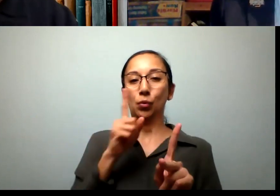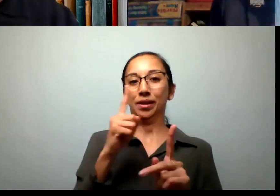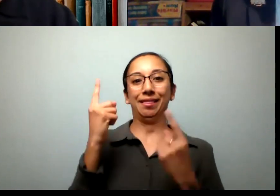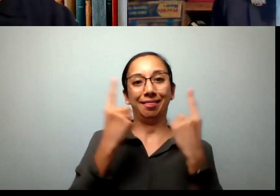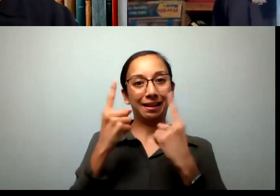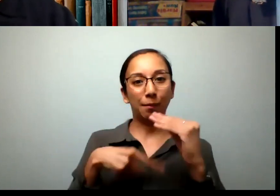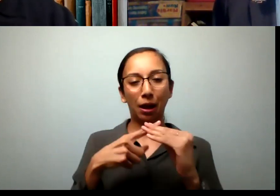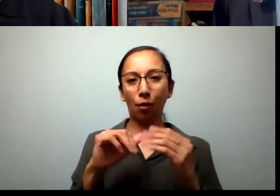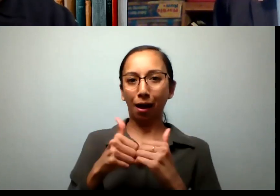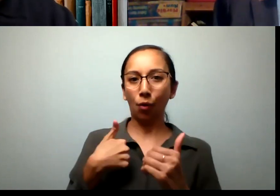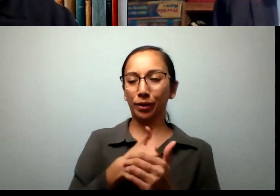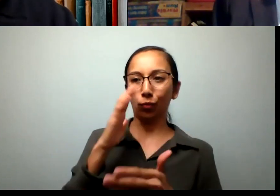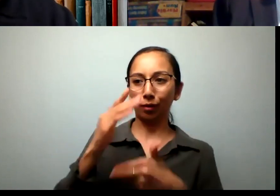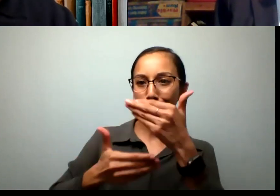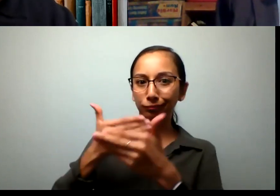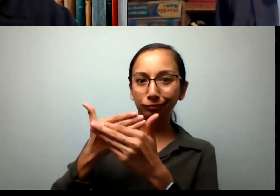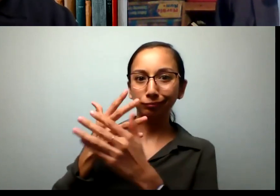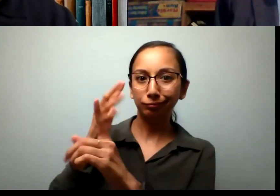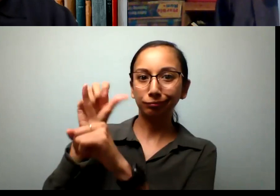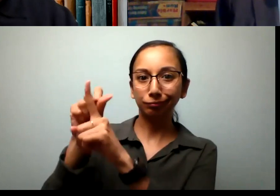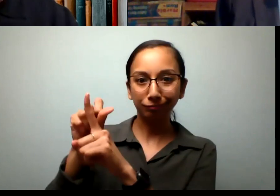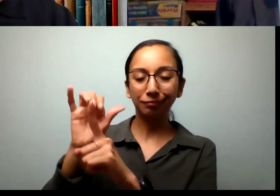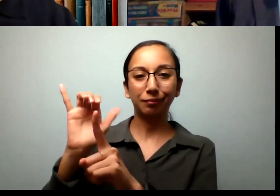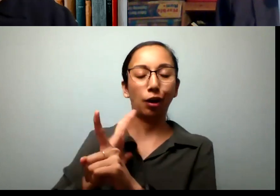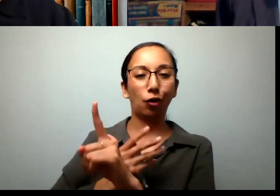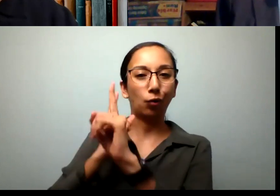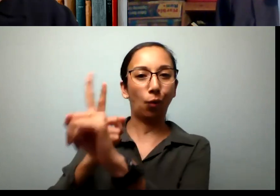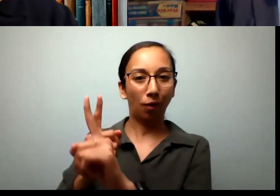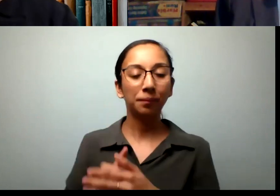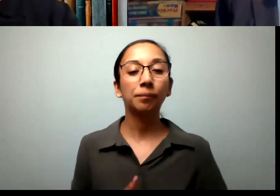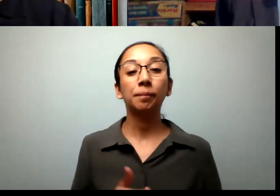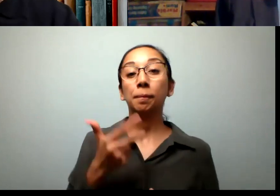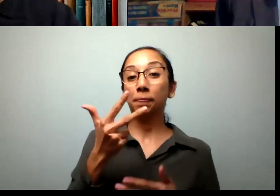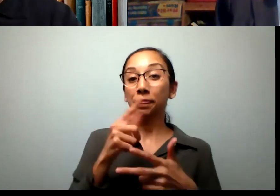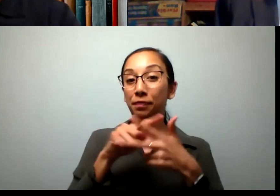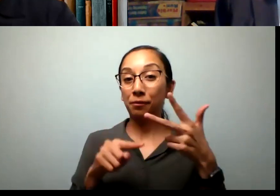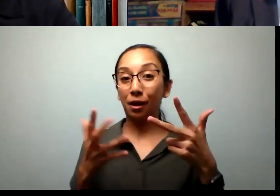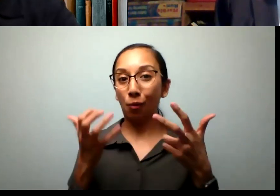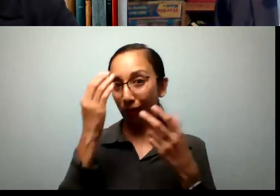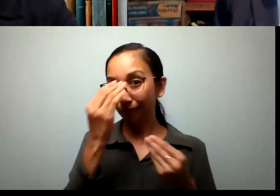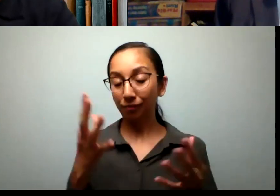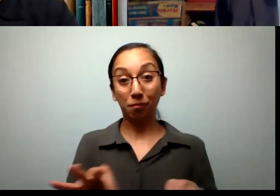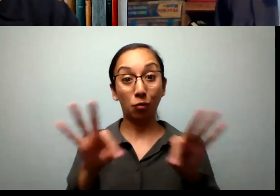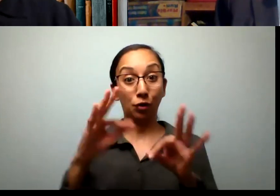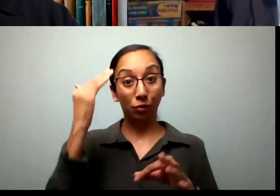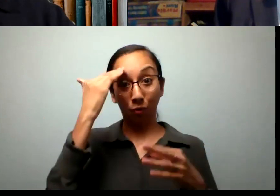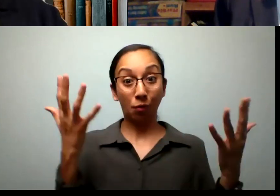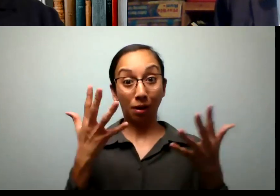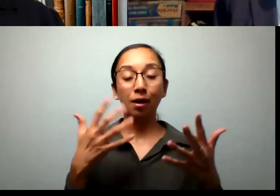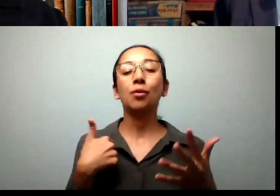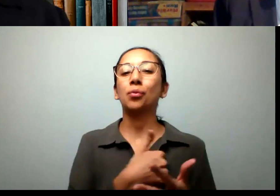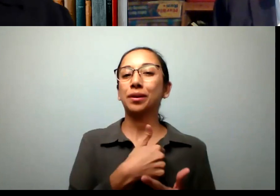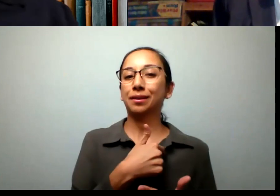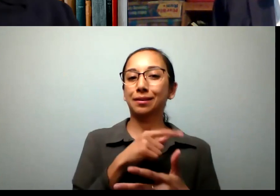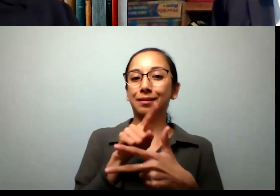where we are going and how we're going to get there. The three things I would say to you that are important to know. One is we have to be for